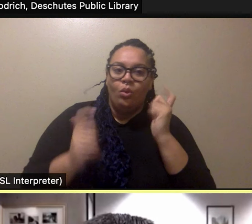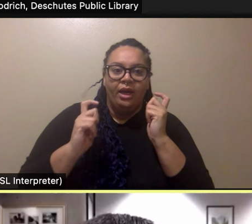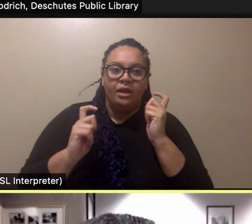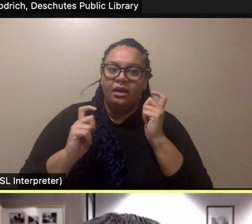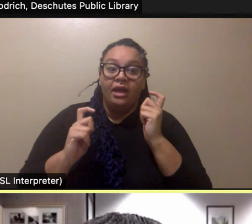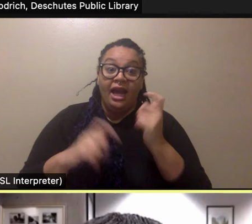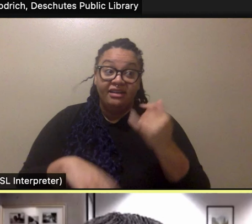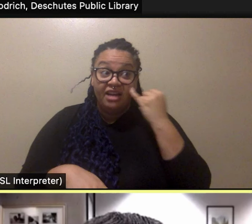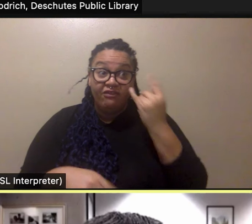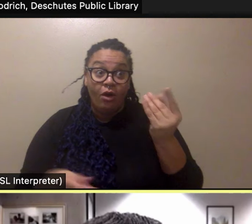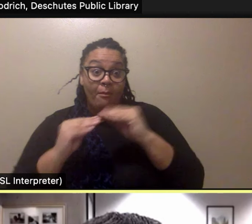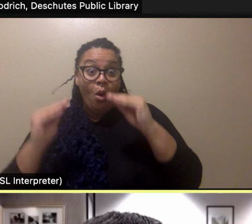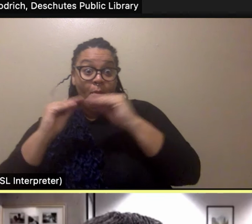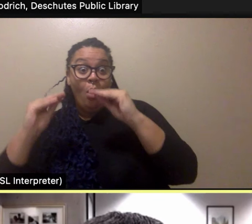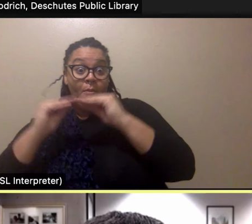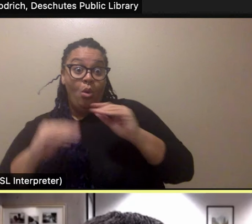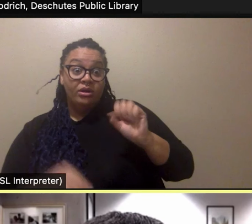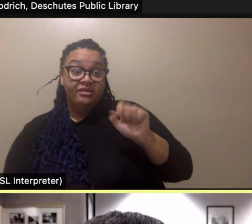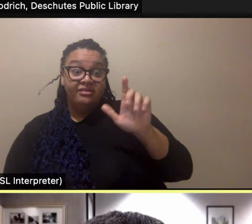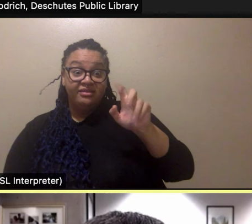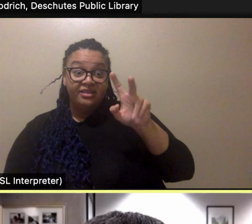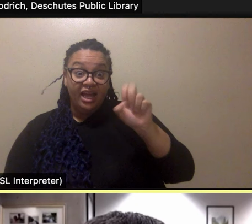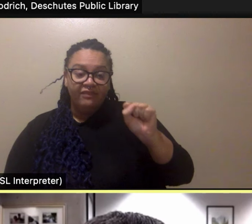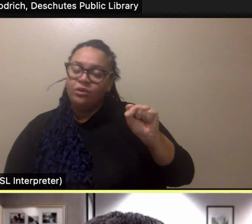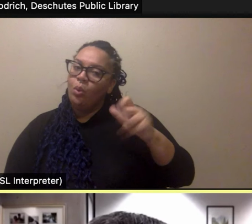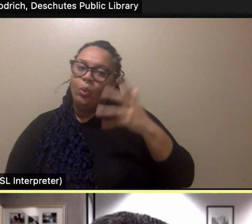And especially if you get them creating